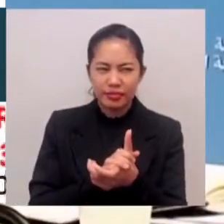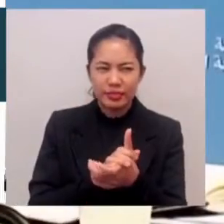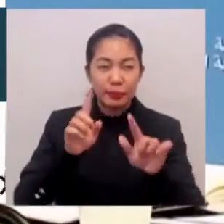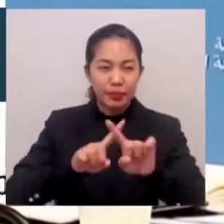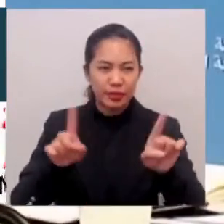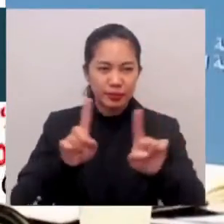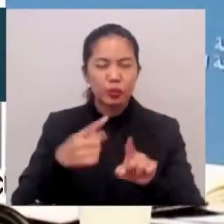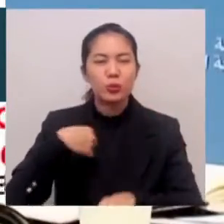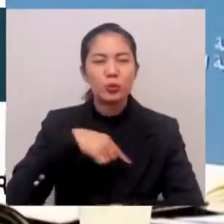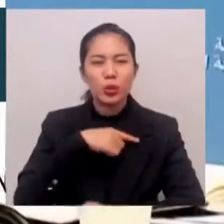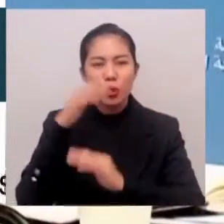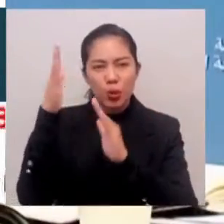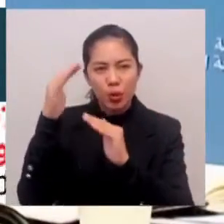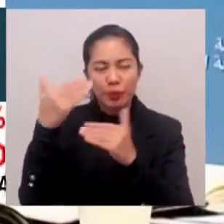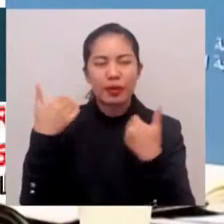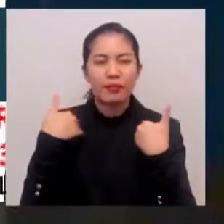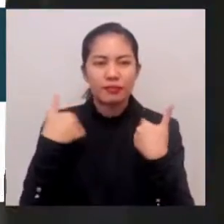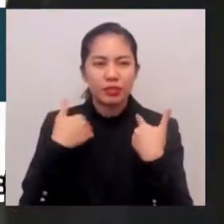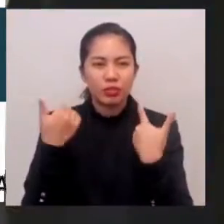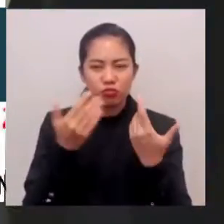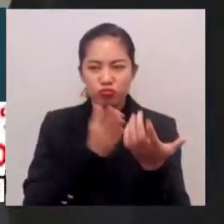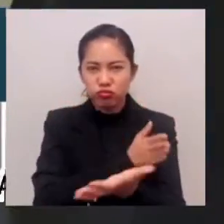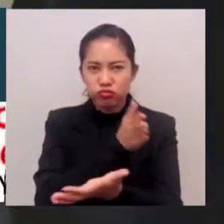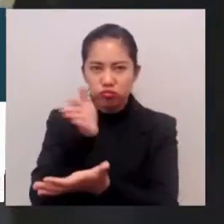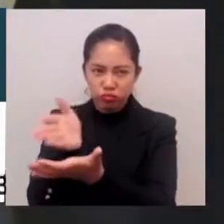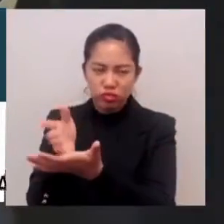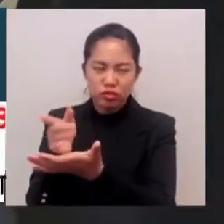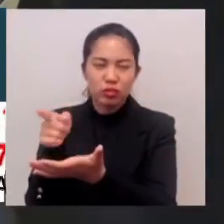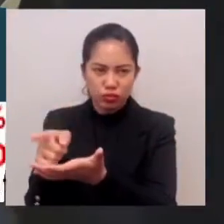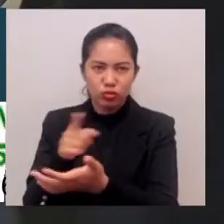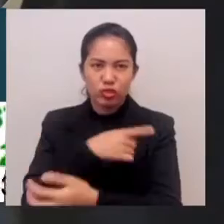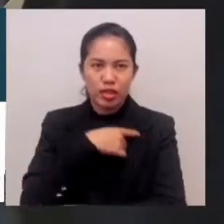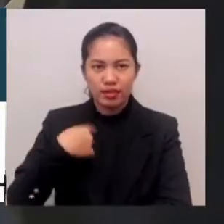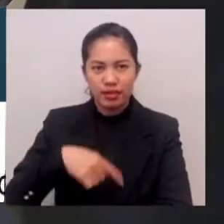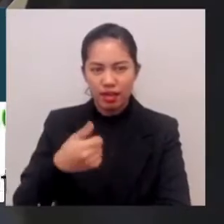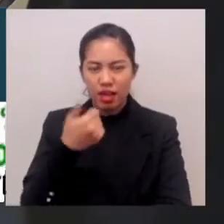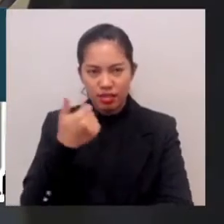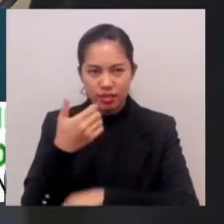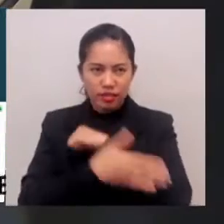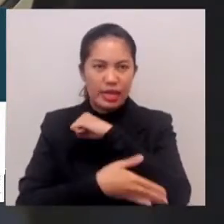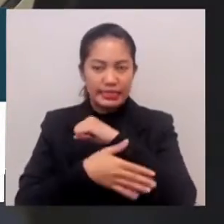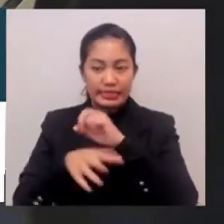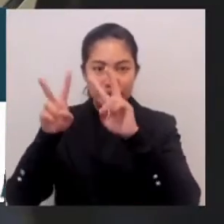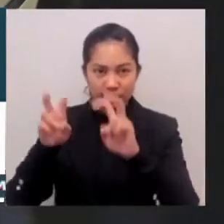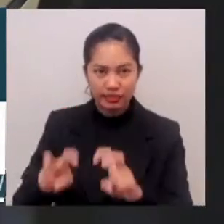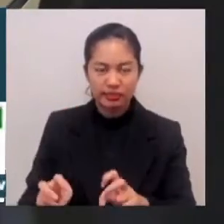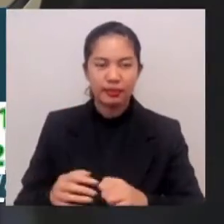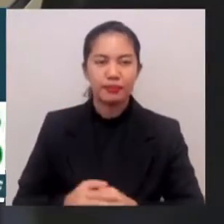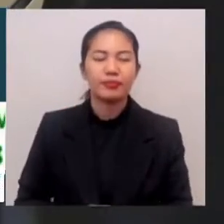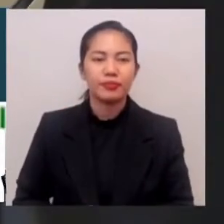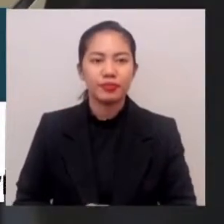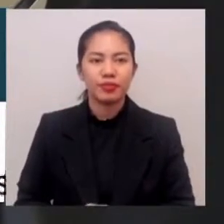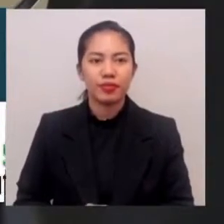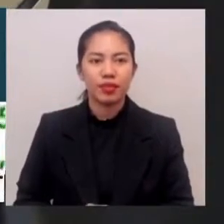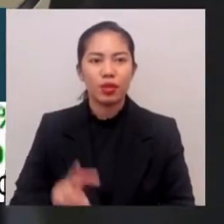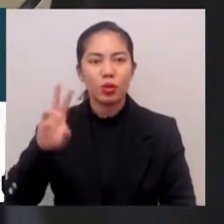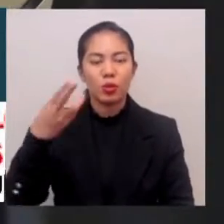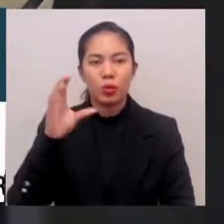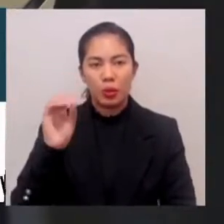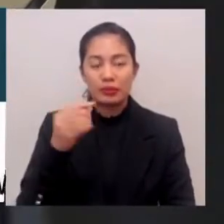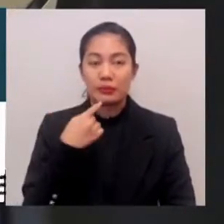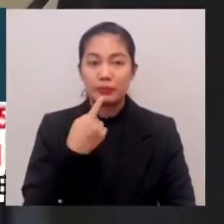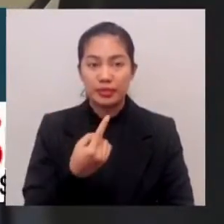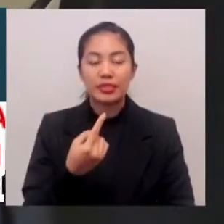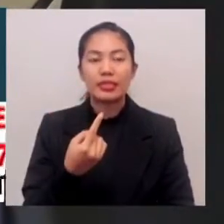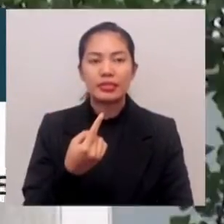further missions to China and other countries. In an editorial in the journal Science, the WHO said that detailed investigations